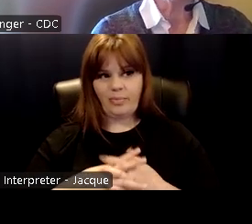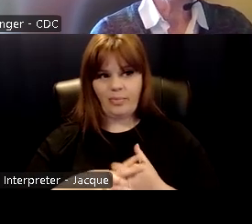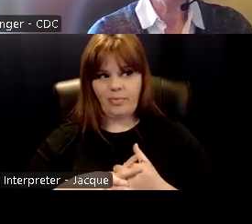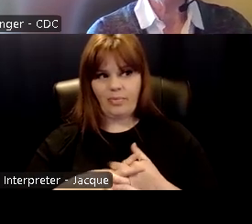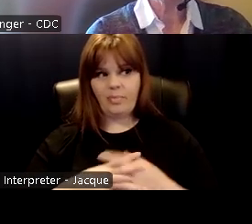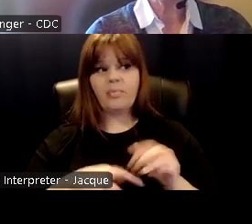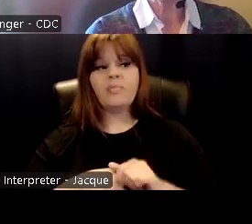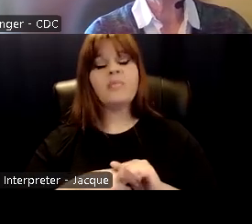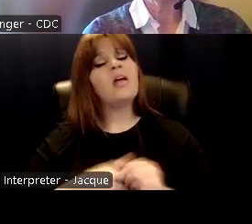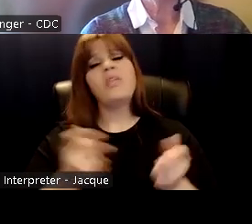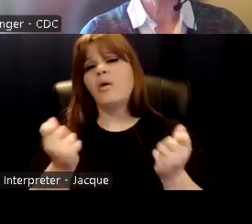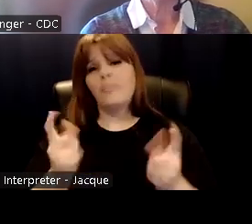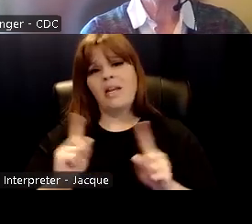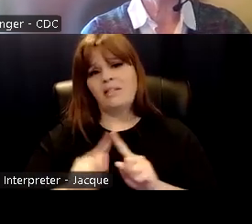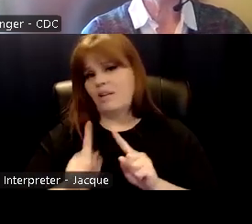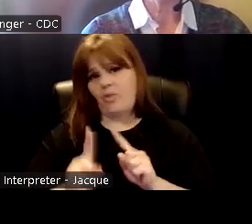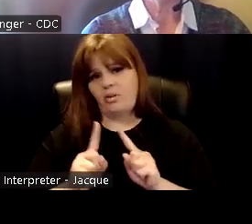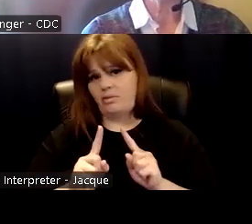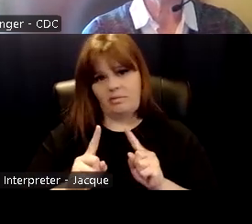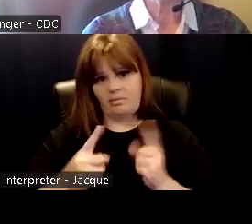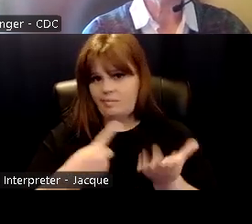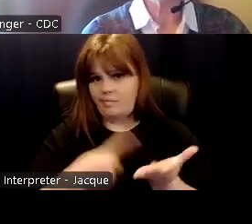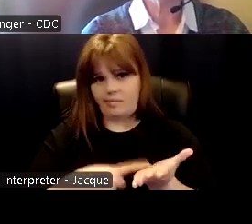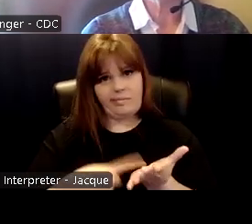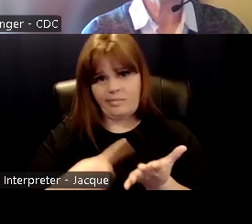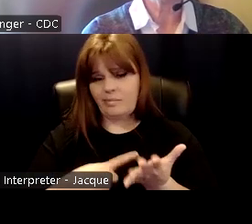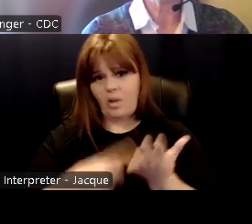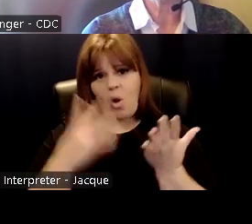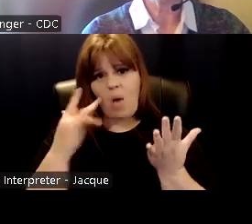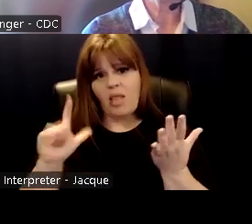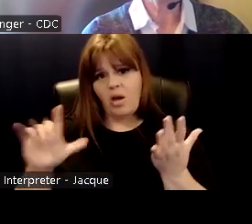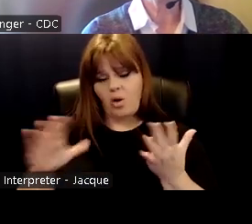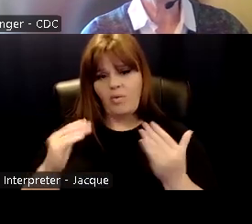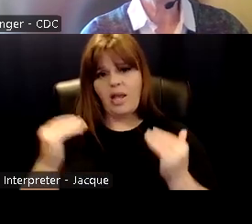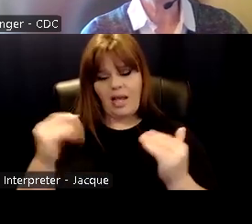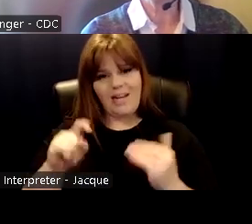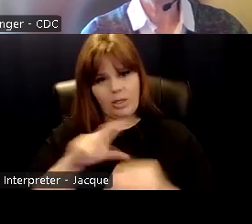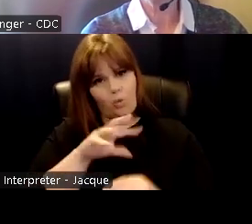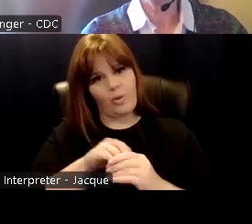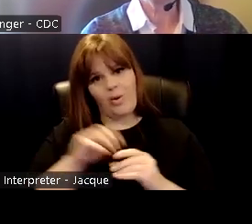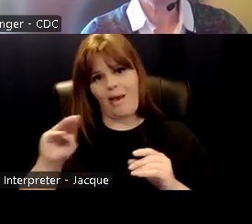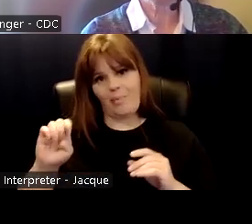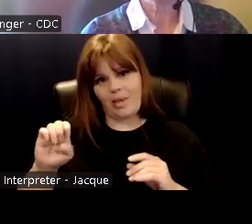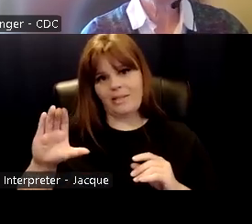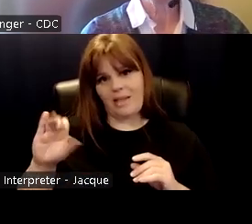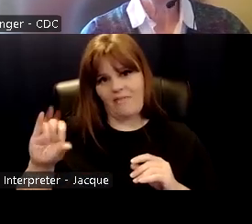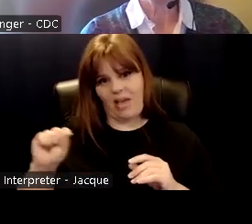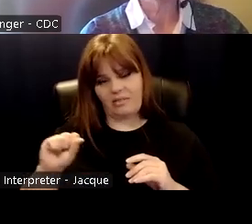And there are many arguments for why long COVID advances need to include ME/CFS and other